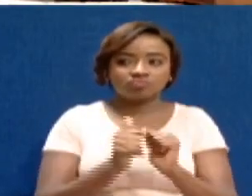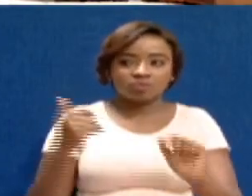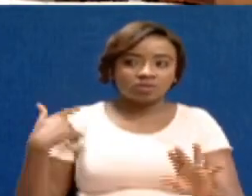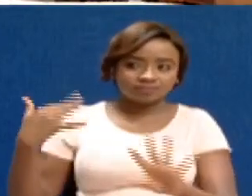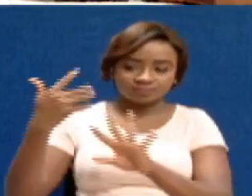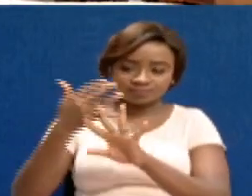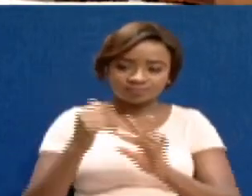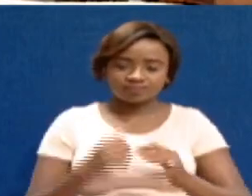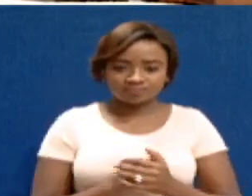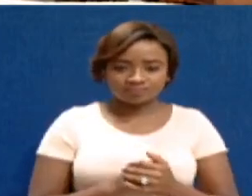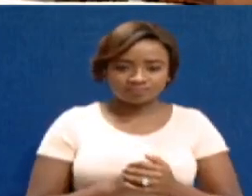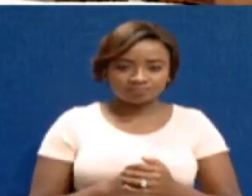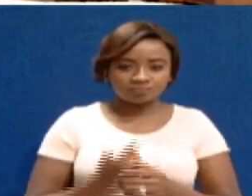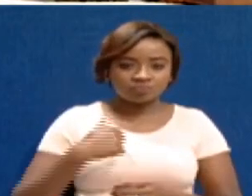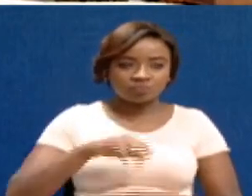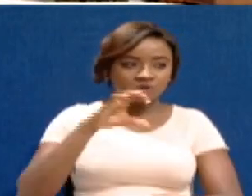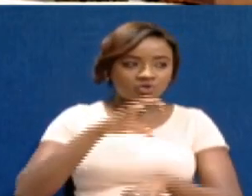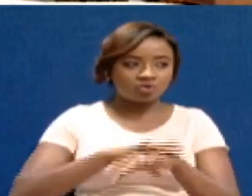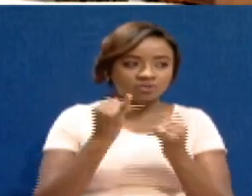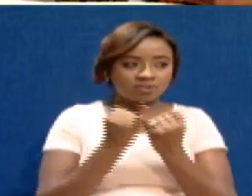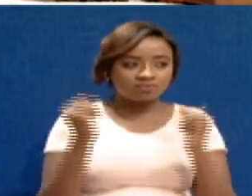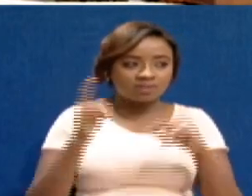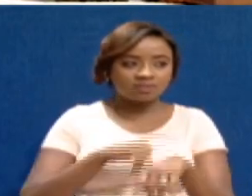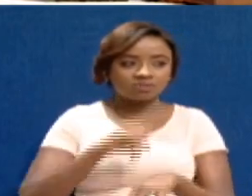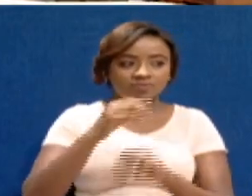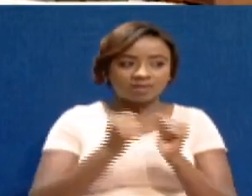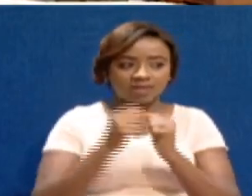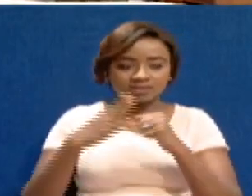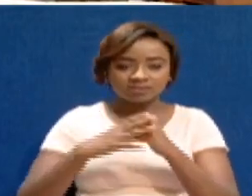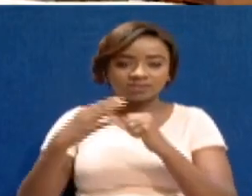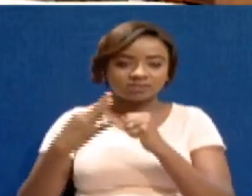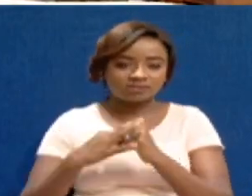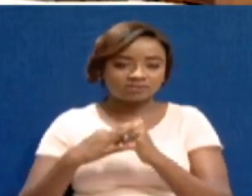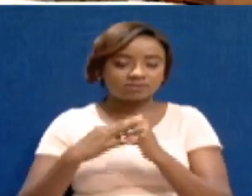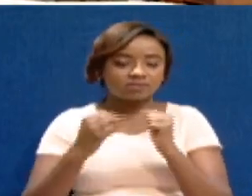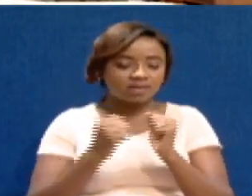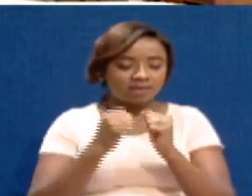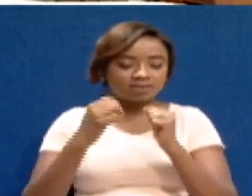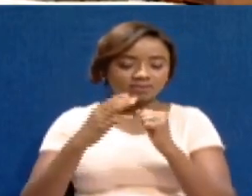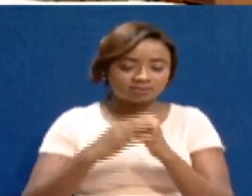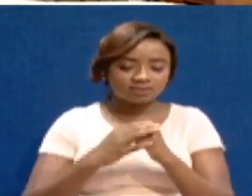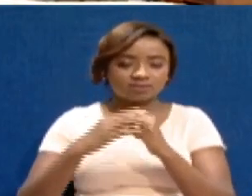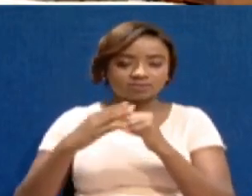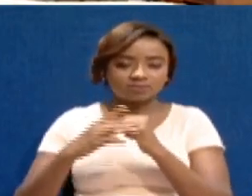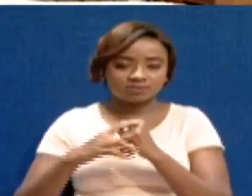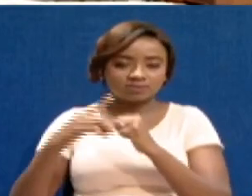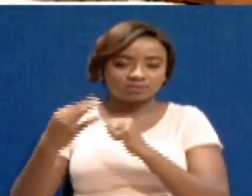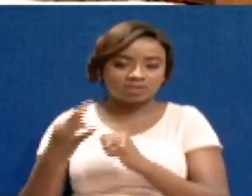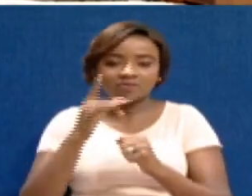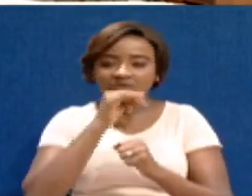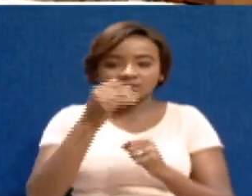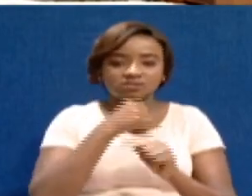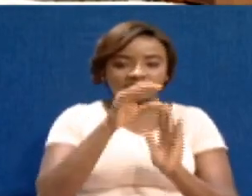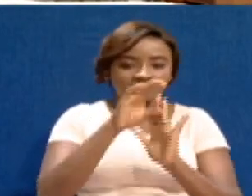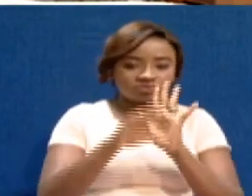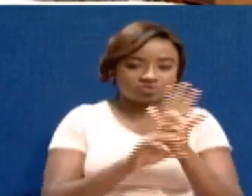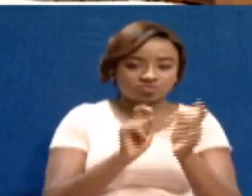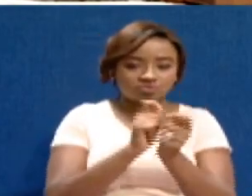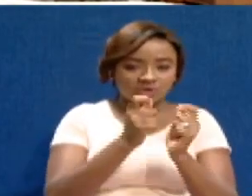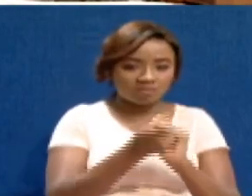independence in 1963. I think it was by 1967 we already had a constitutional amendment to change the system of